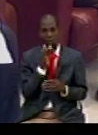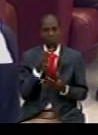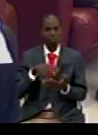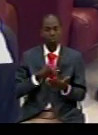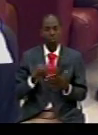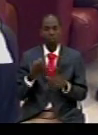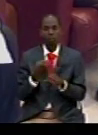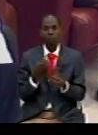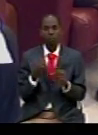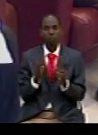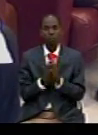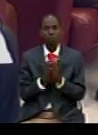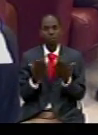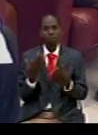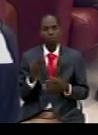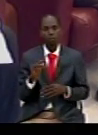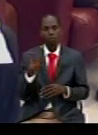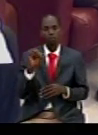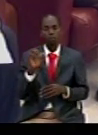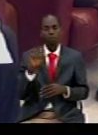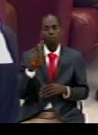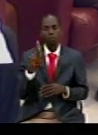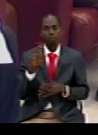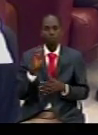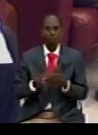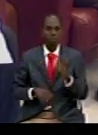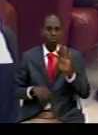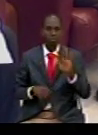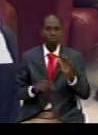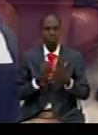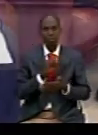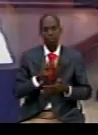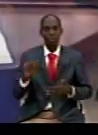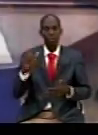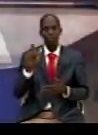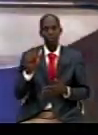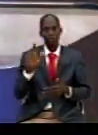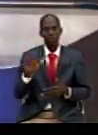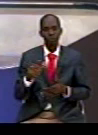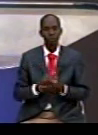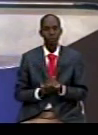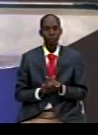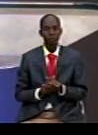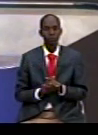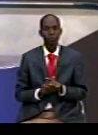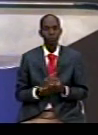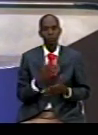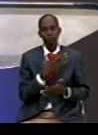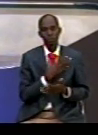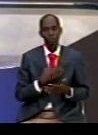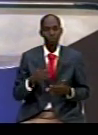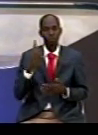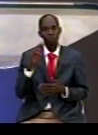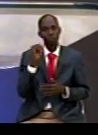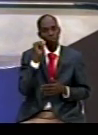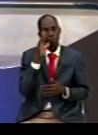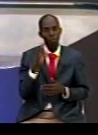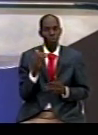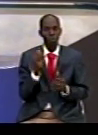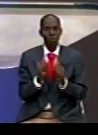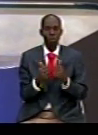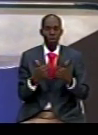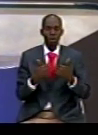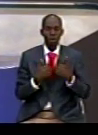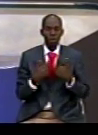from Mark chapter 5. Verse 25, and a certain woman which had